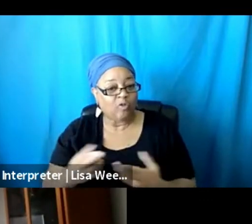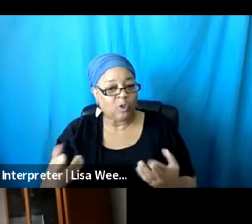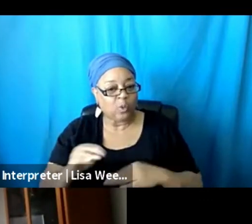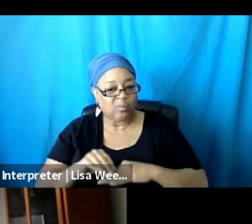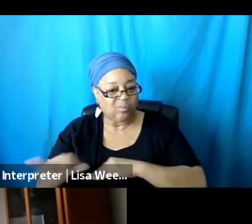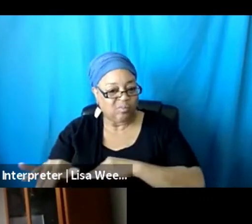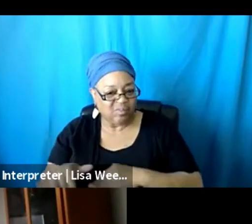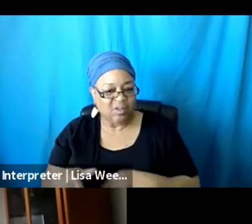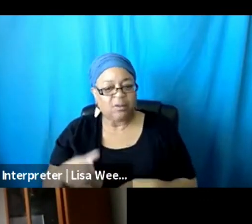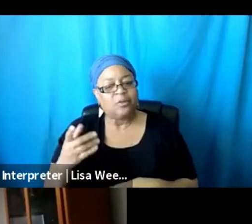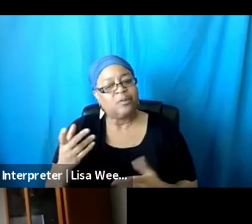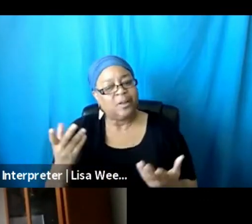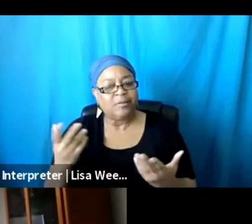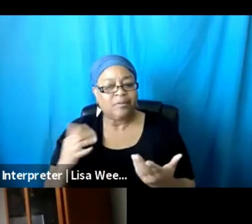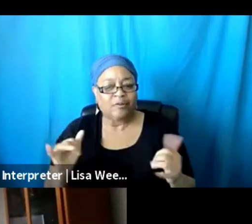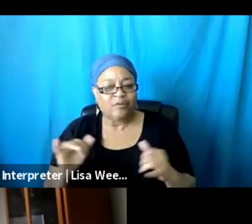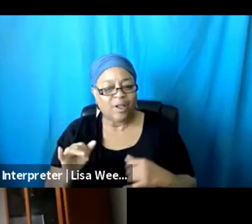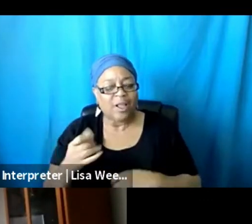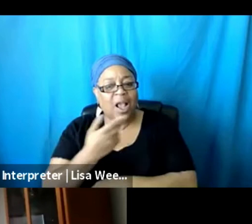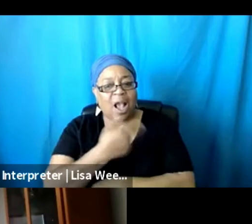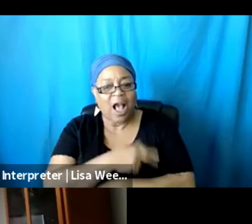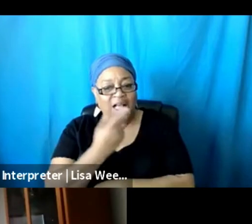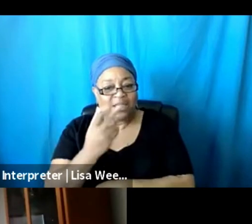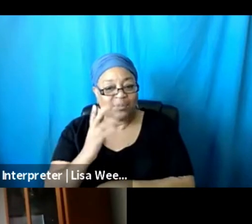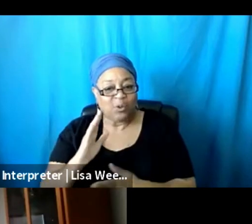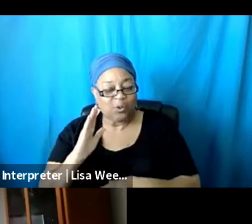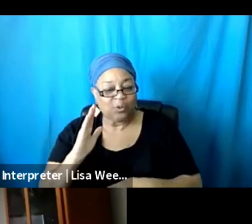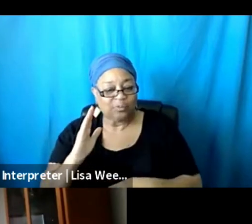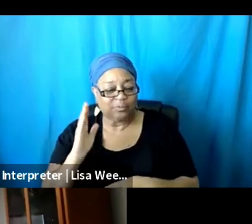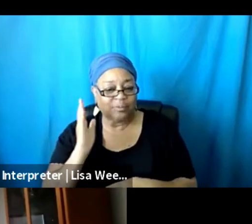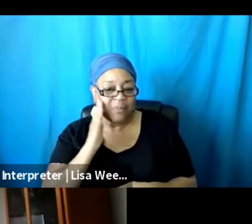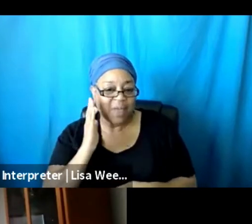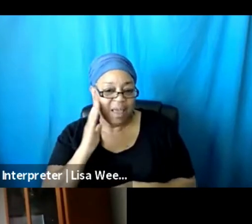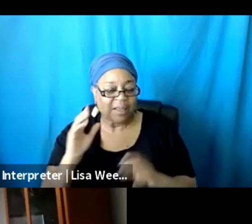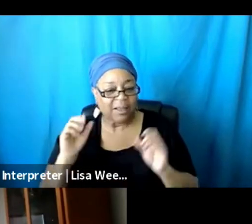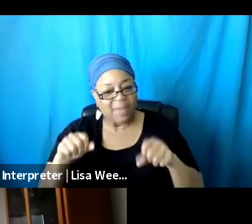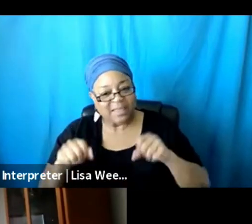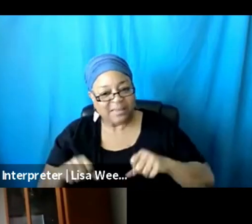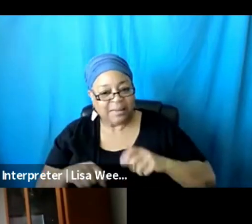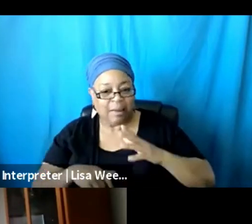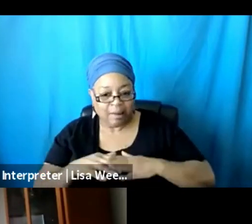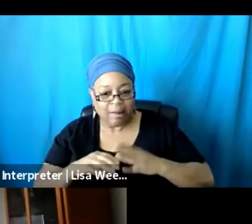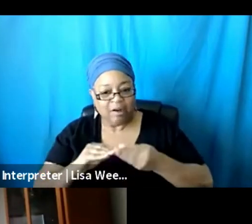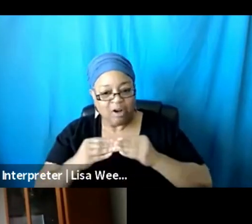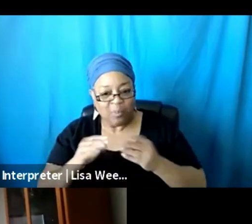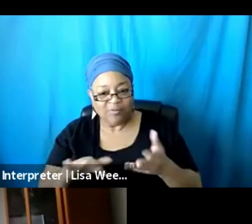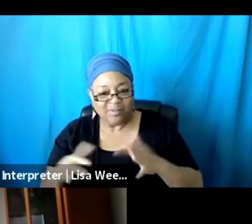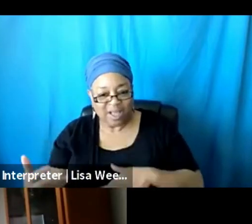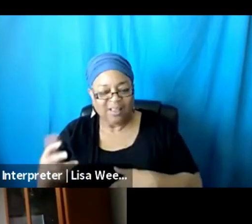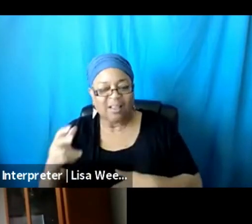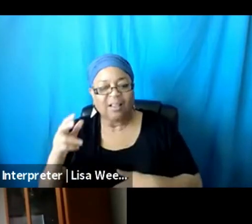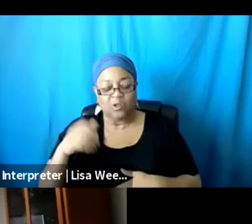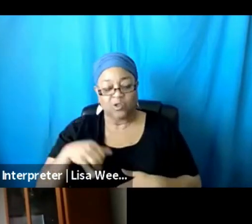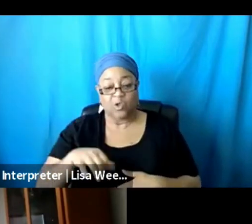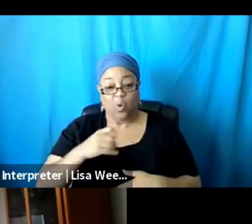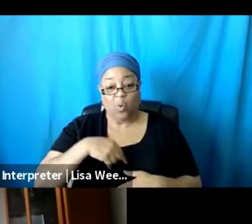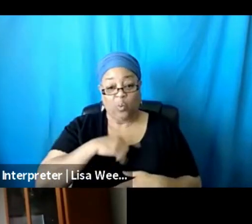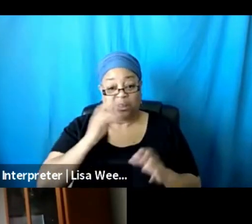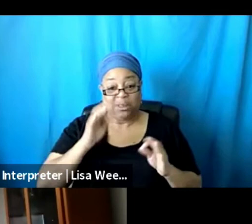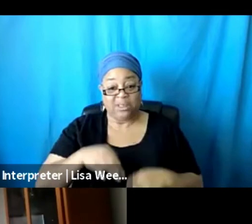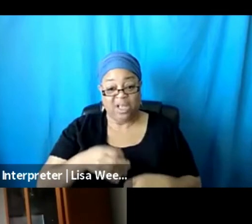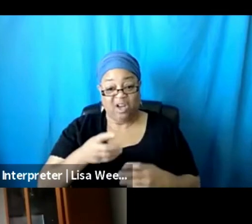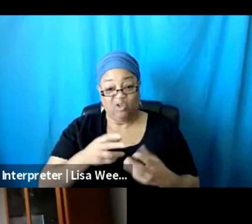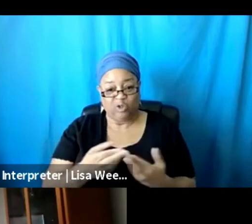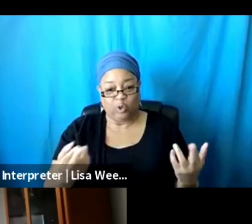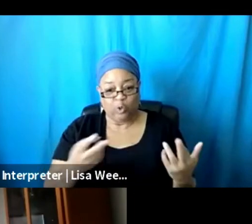capacity, number of deaths, and say, this is where we need to route things. What I would propose is that there's a better way to do it. And I think we need to